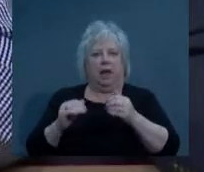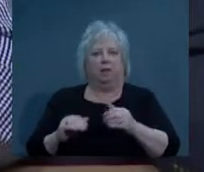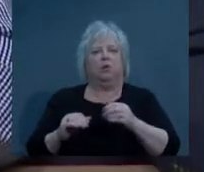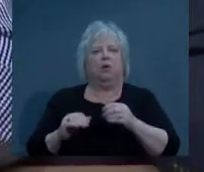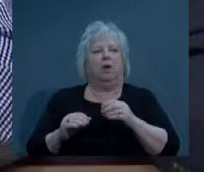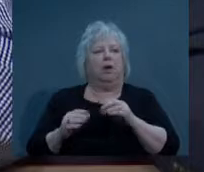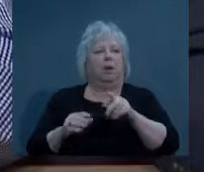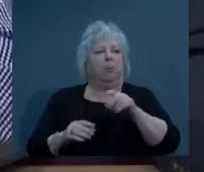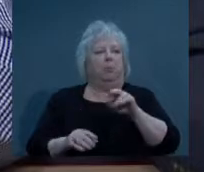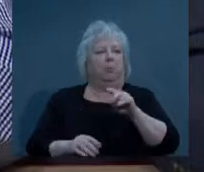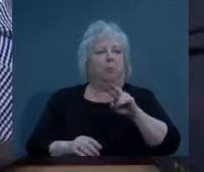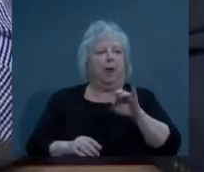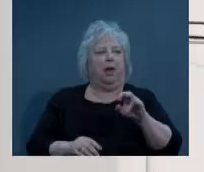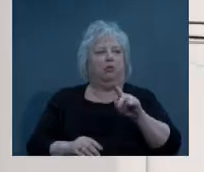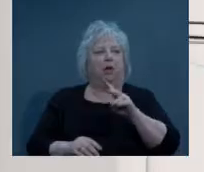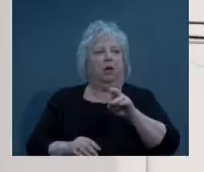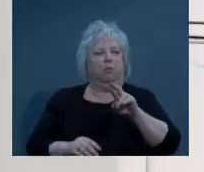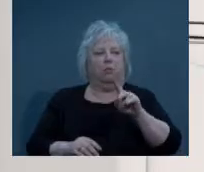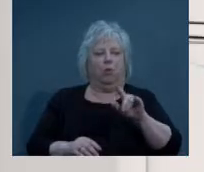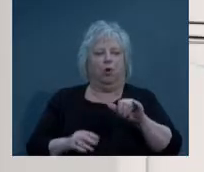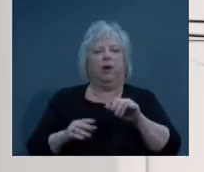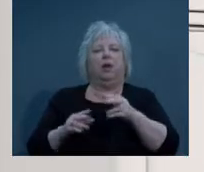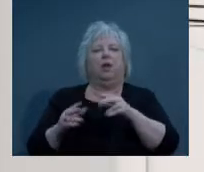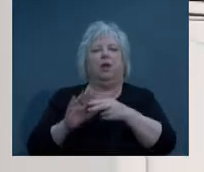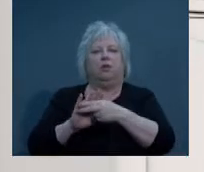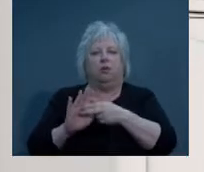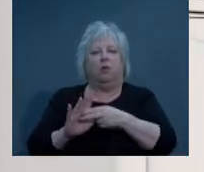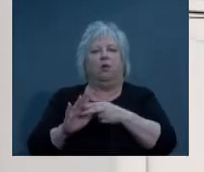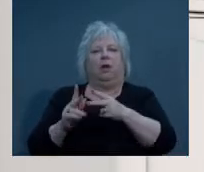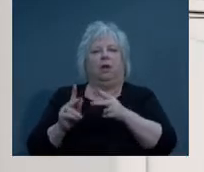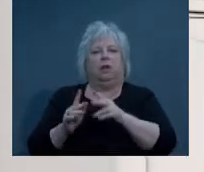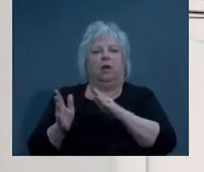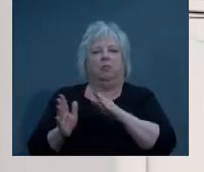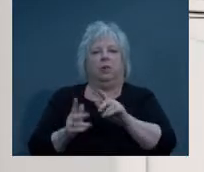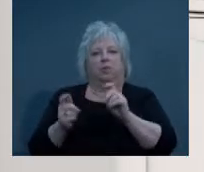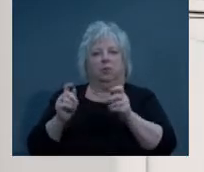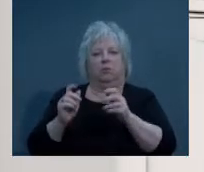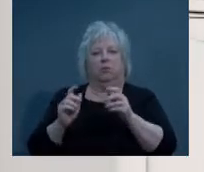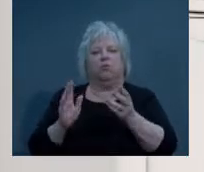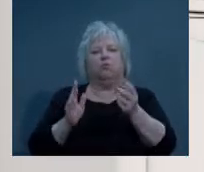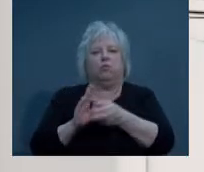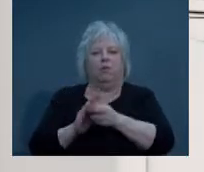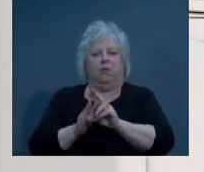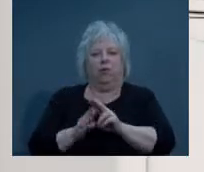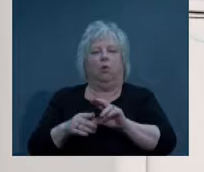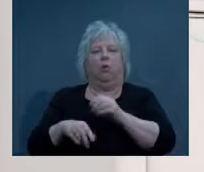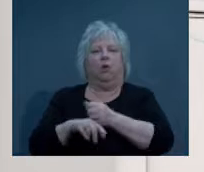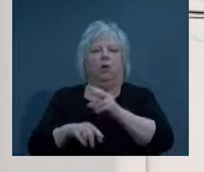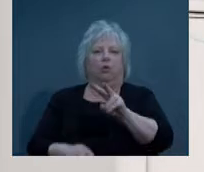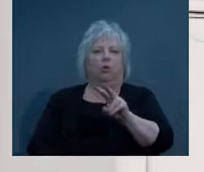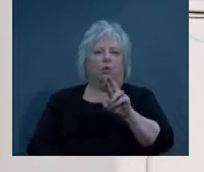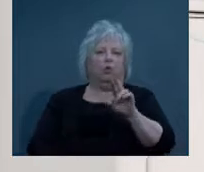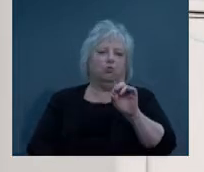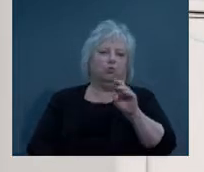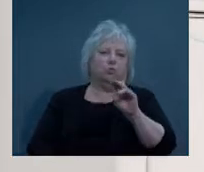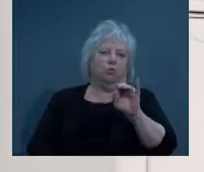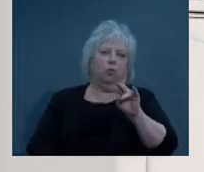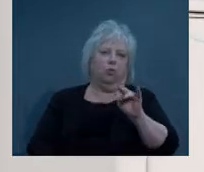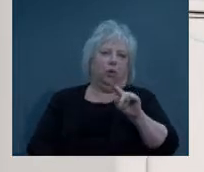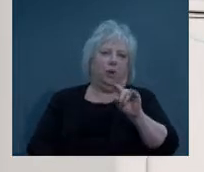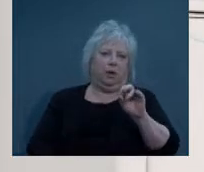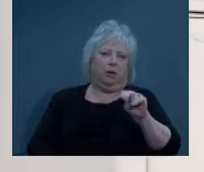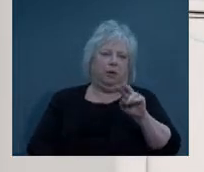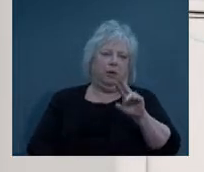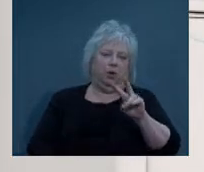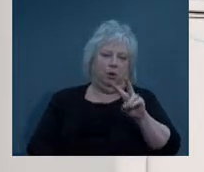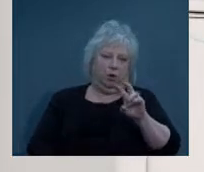Z-9455, Patrick Murray, zoning site plan review located at 2 Remington Cove. Staff recommends